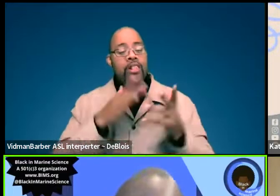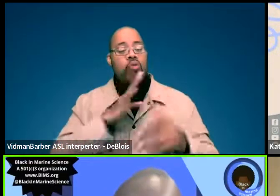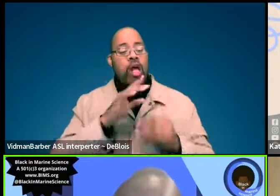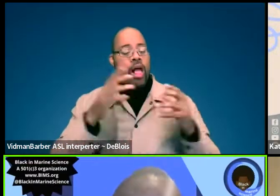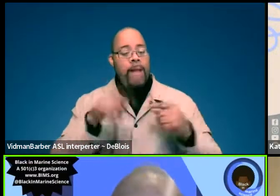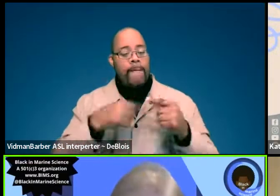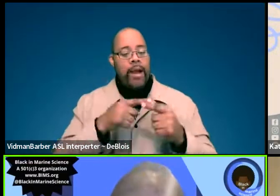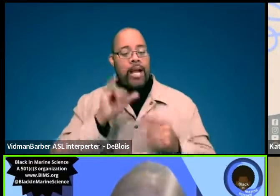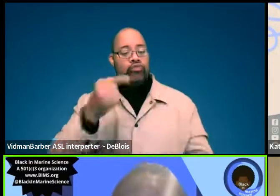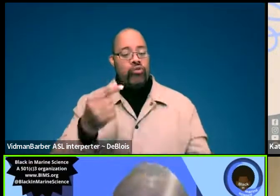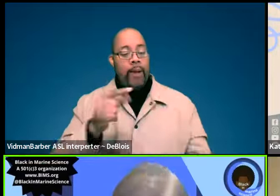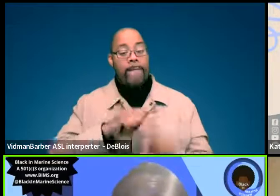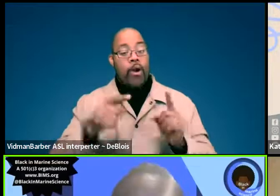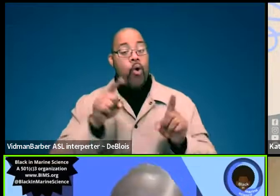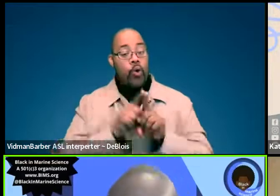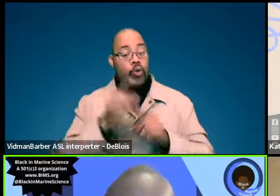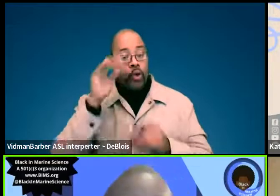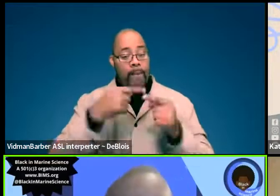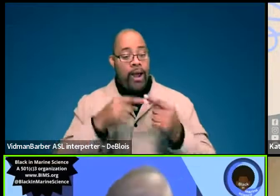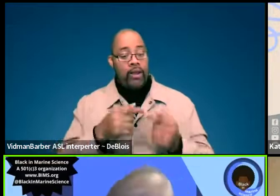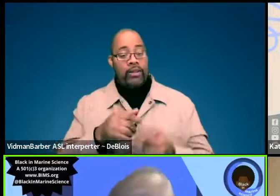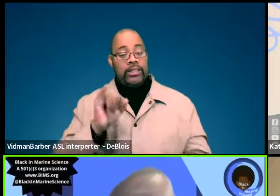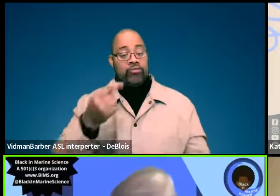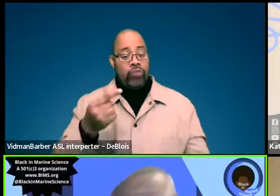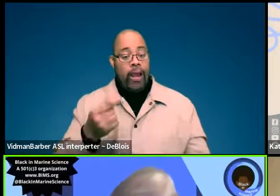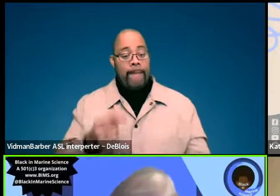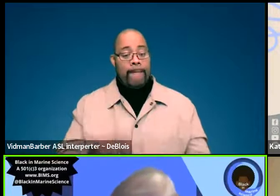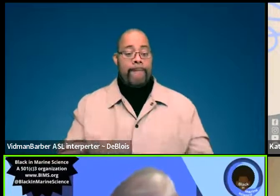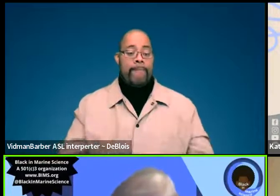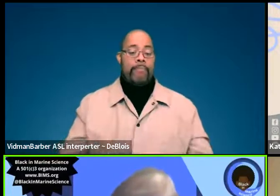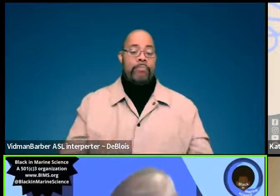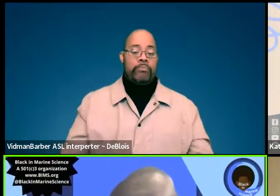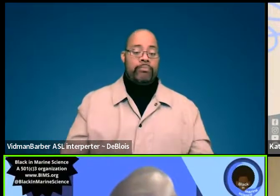about Instagram, but we also know about like Instagram's